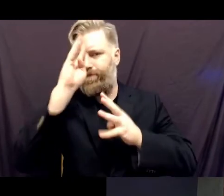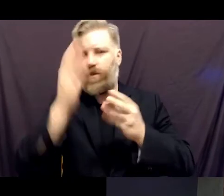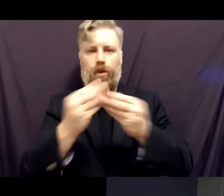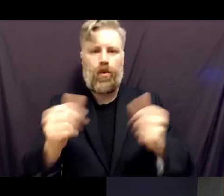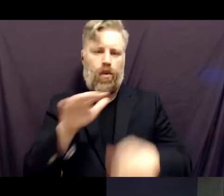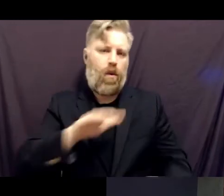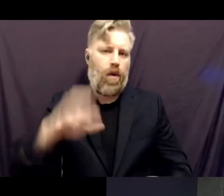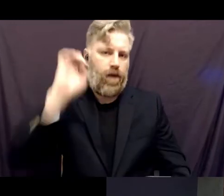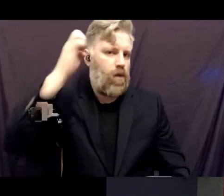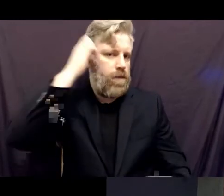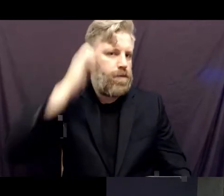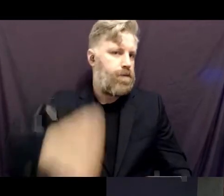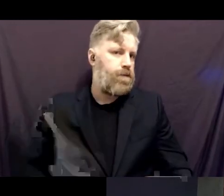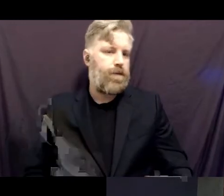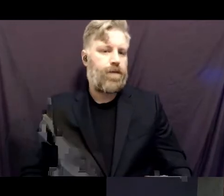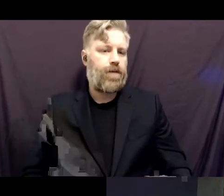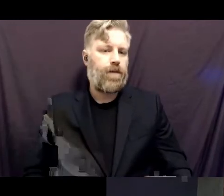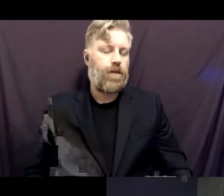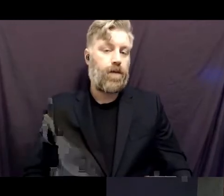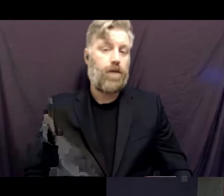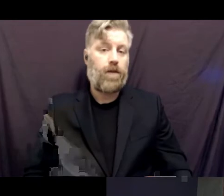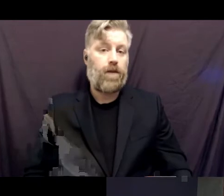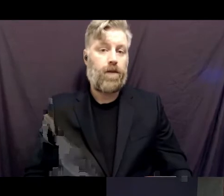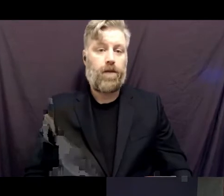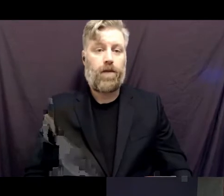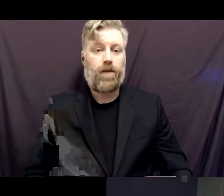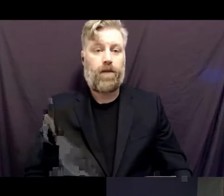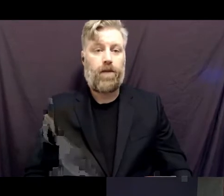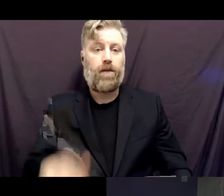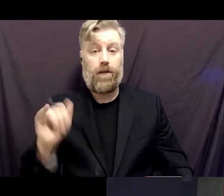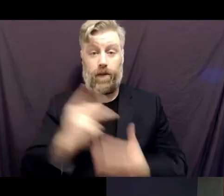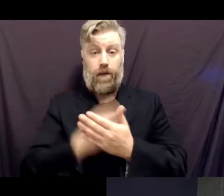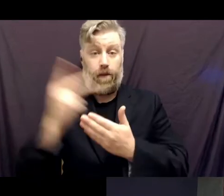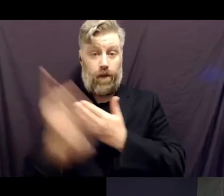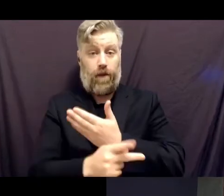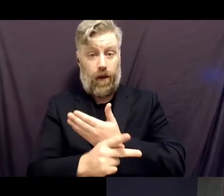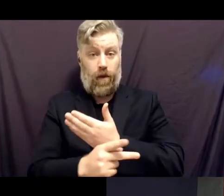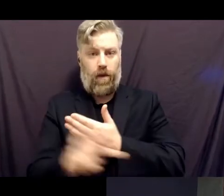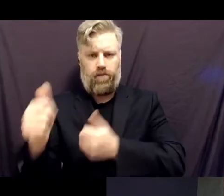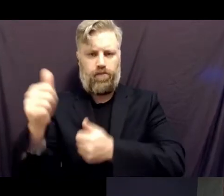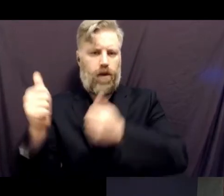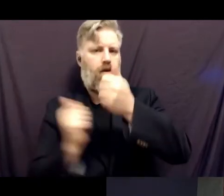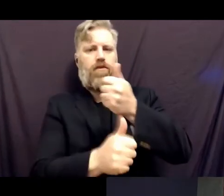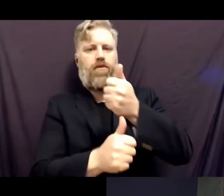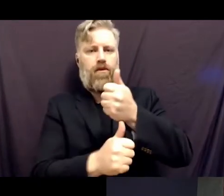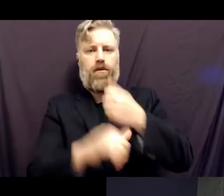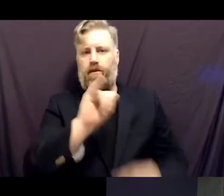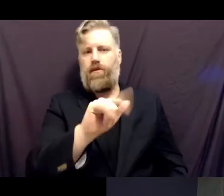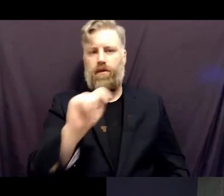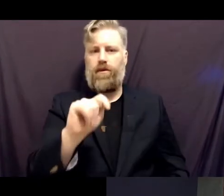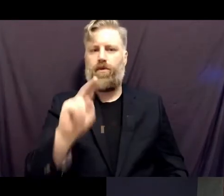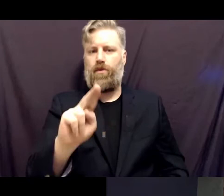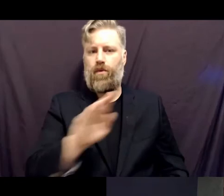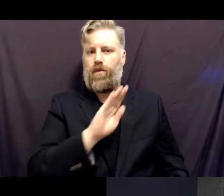Europe. This program is conducted within the framework of the ITU